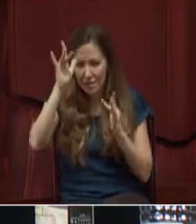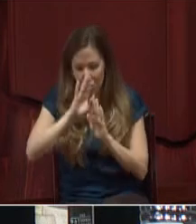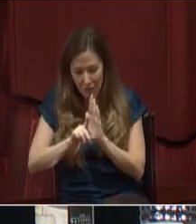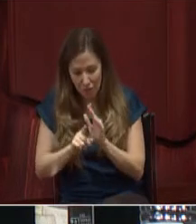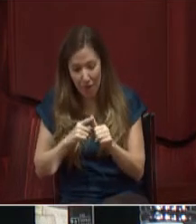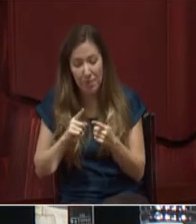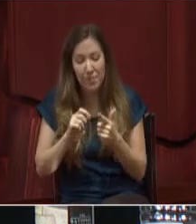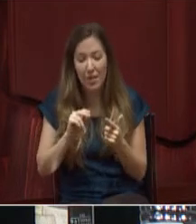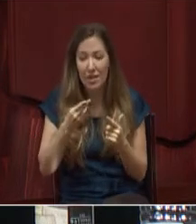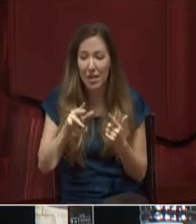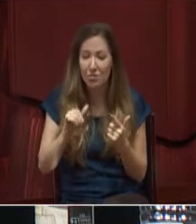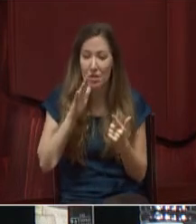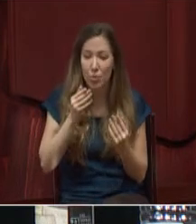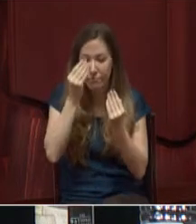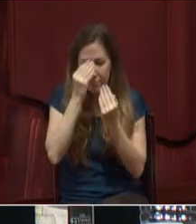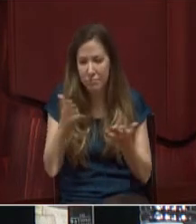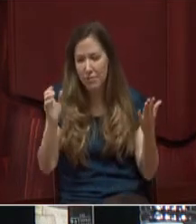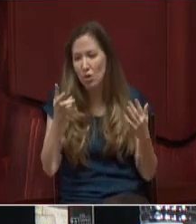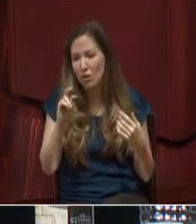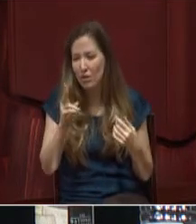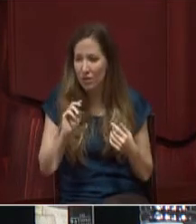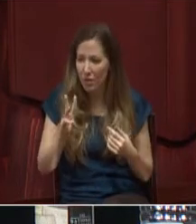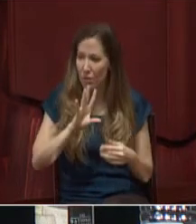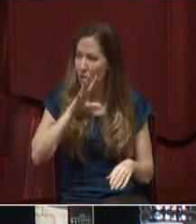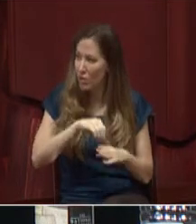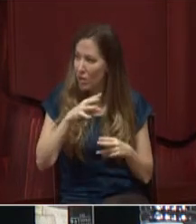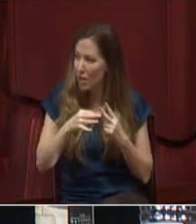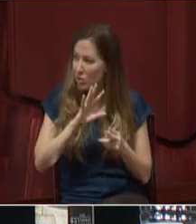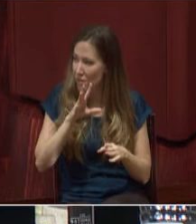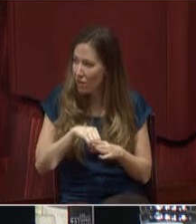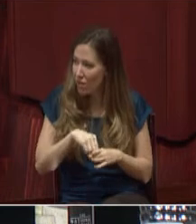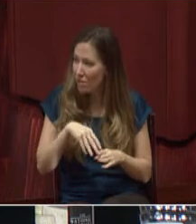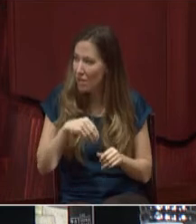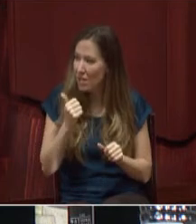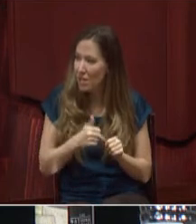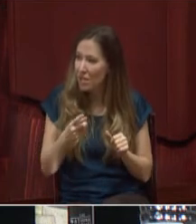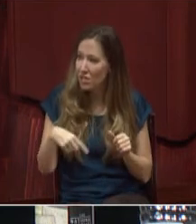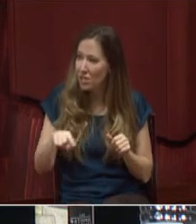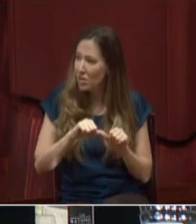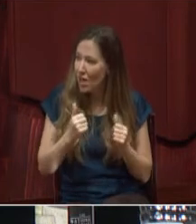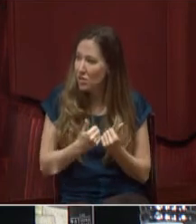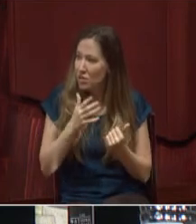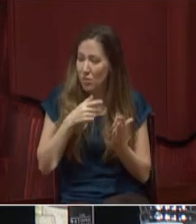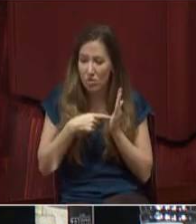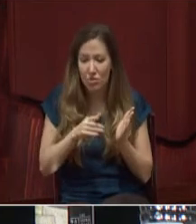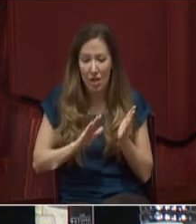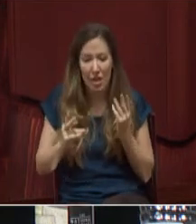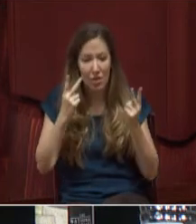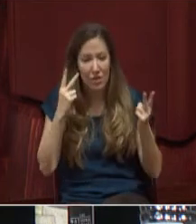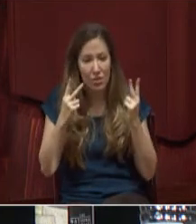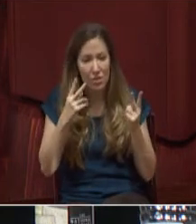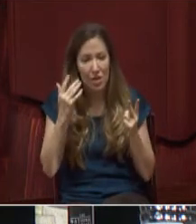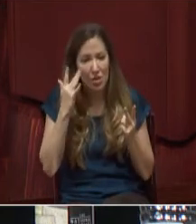give the overview, including the options involved, and then each of the agencies would present their views and why